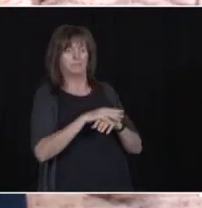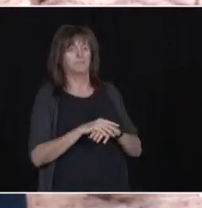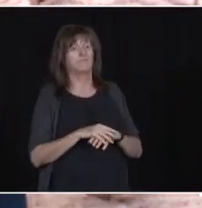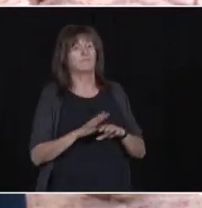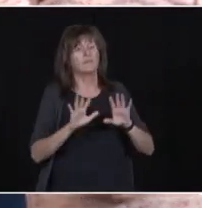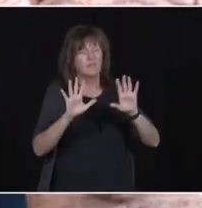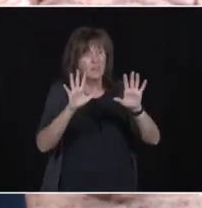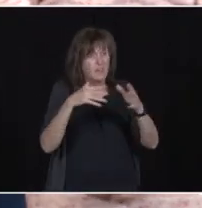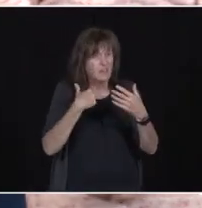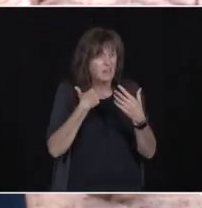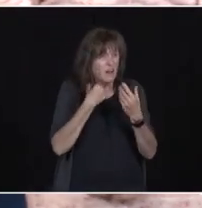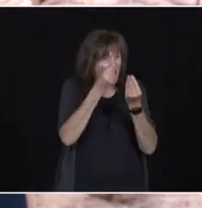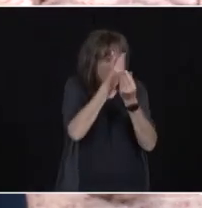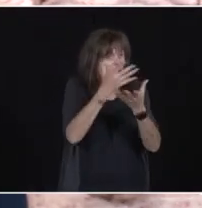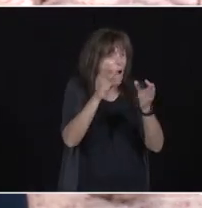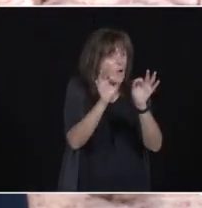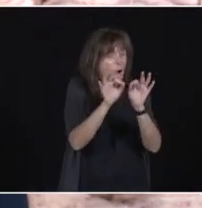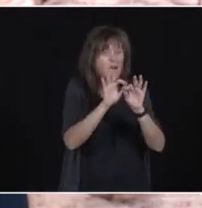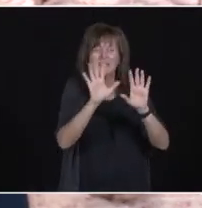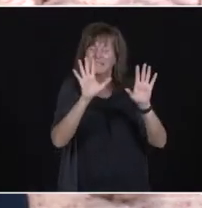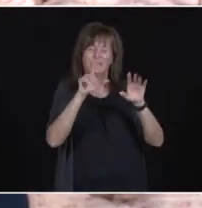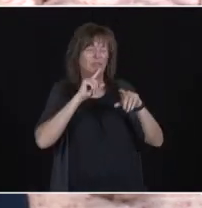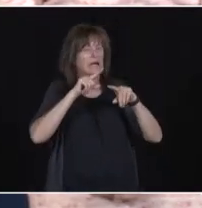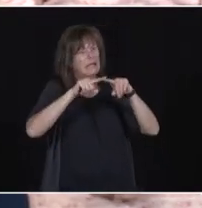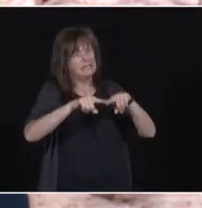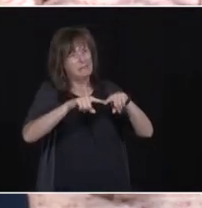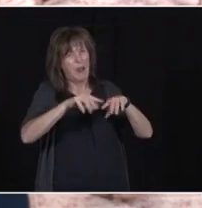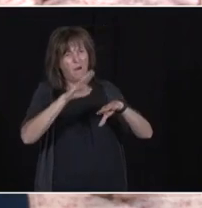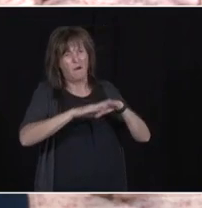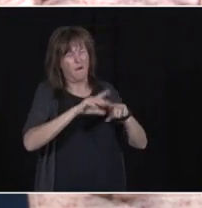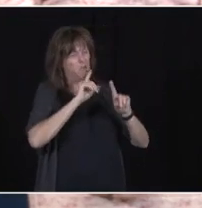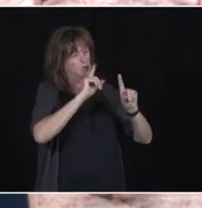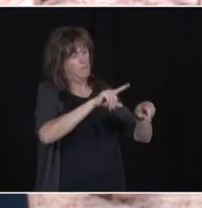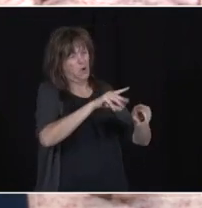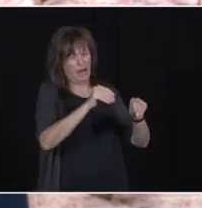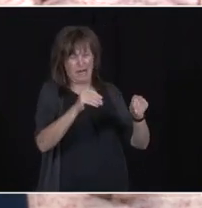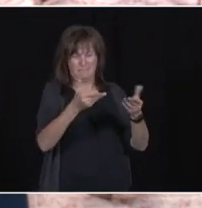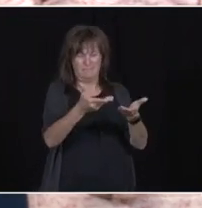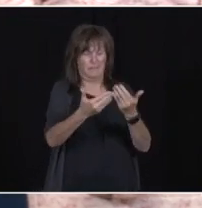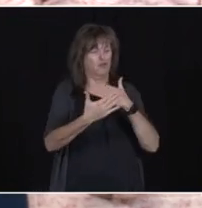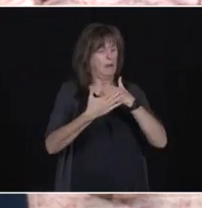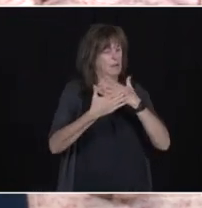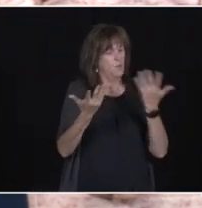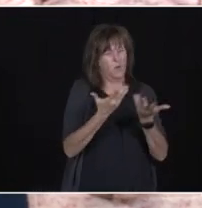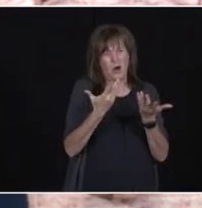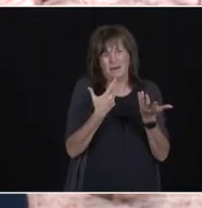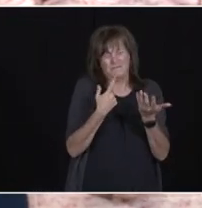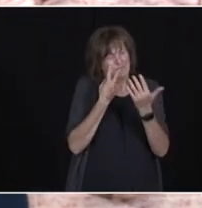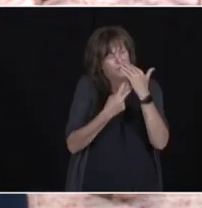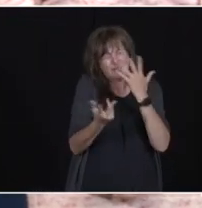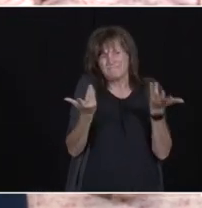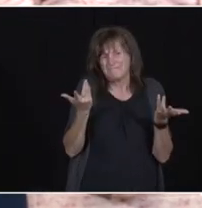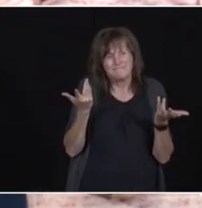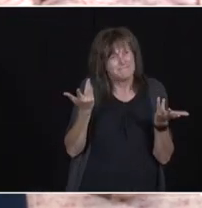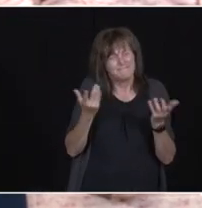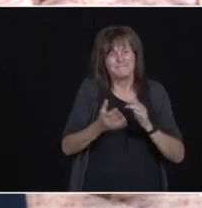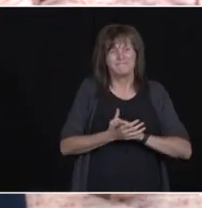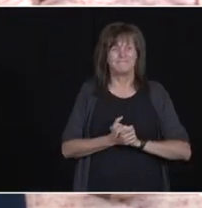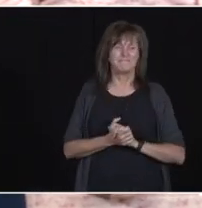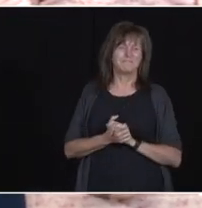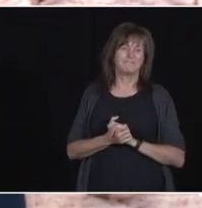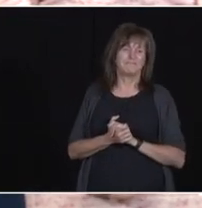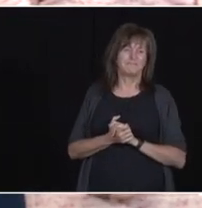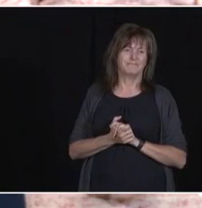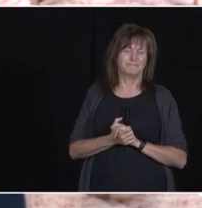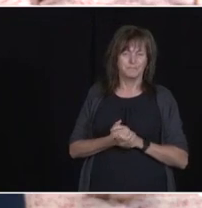you. My follow-up is for the Premier. Premier, this is on behalf of my colleague, Faiza Amin. Shuler Farms is challenging